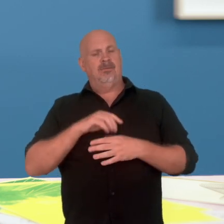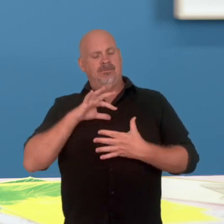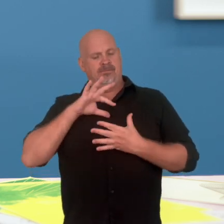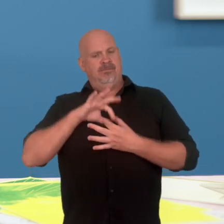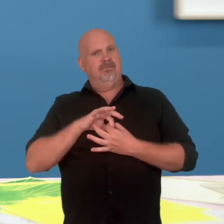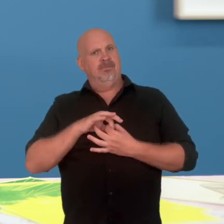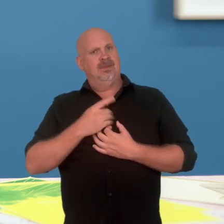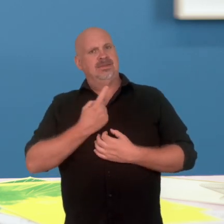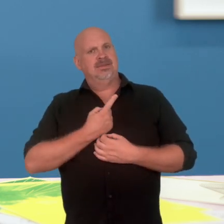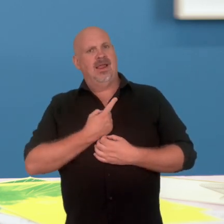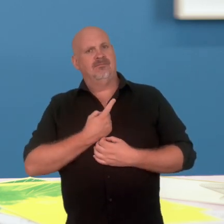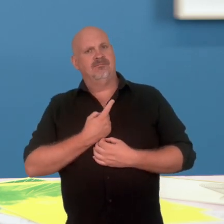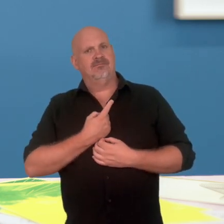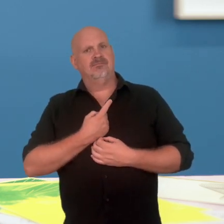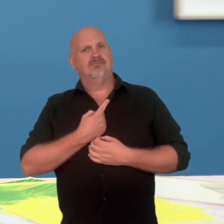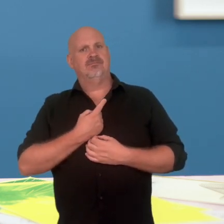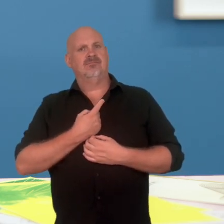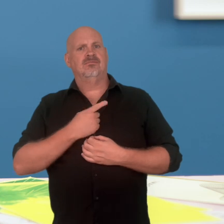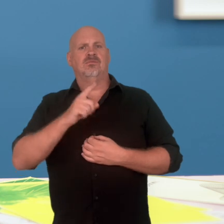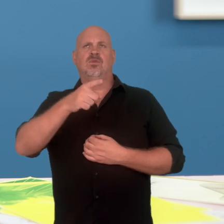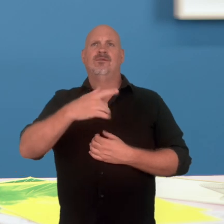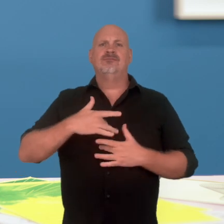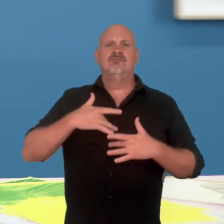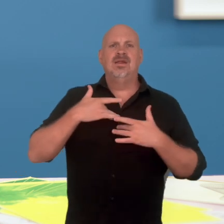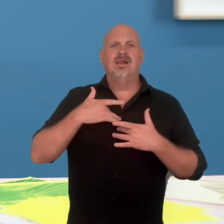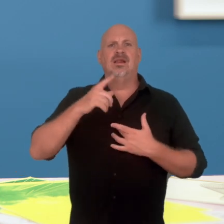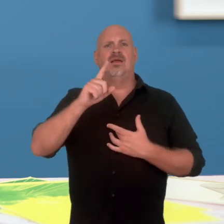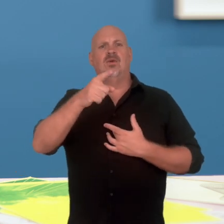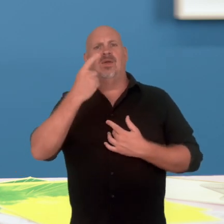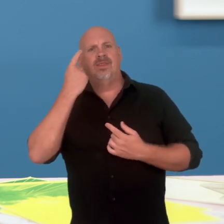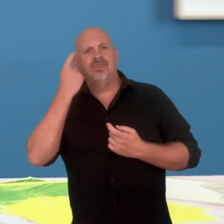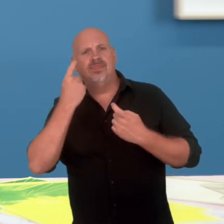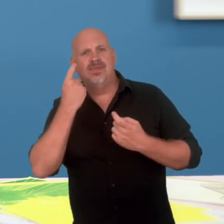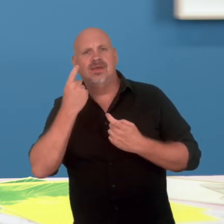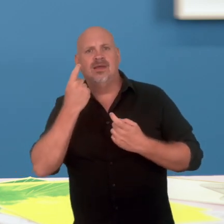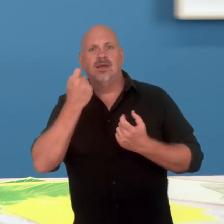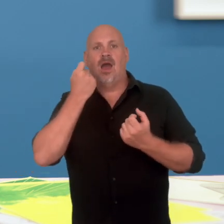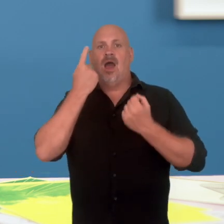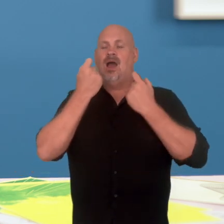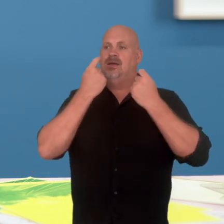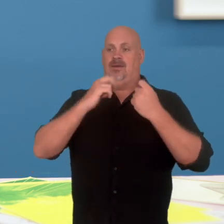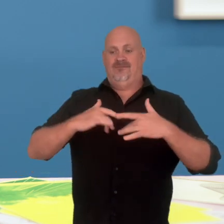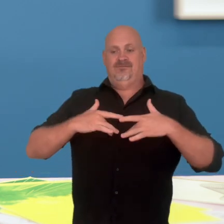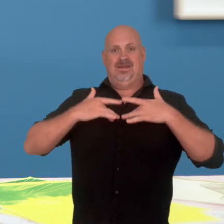yourself or different parts of what you're feeling or thinking to actually get the ideas from your feelings as opposed to referencing